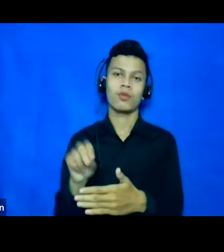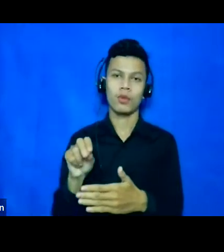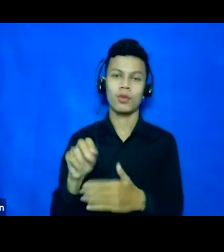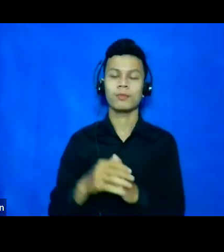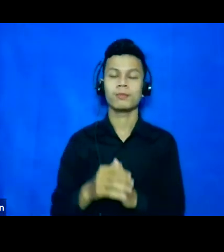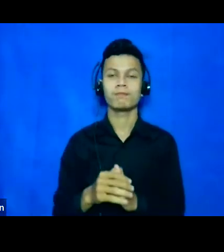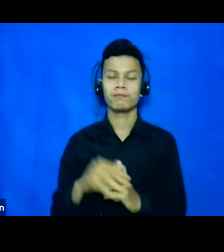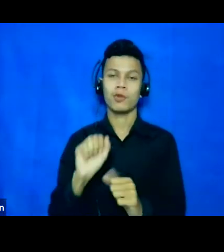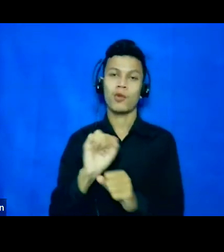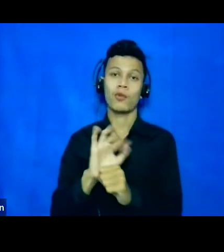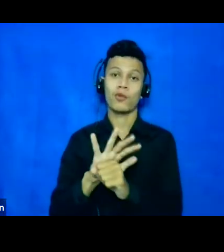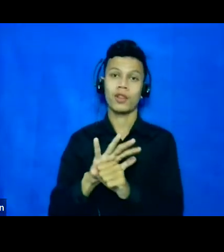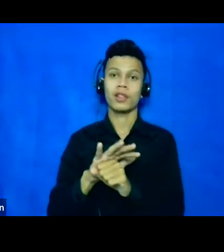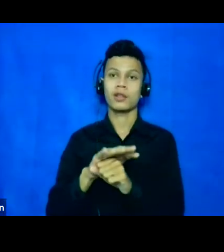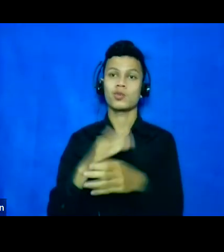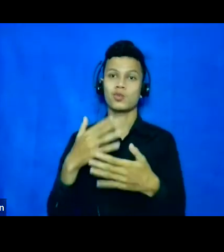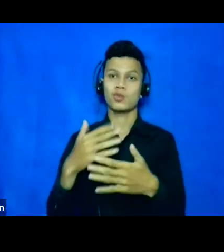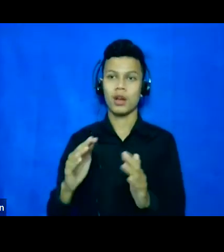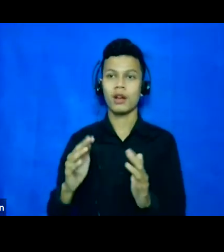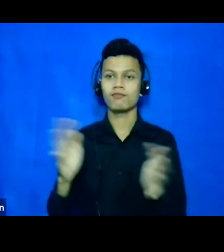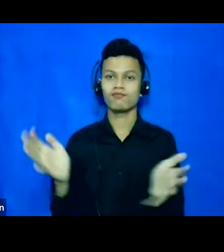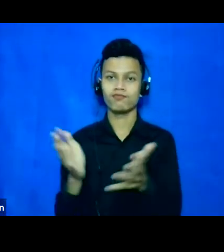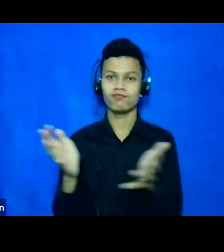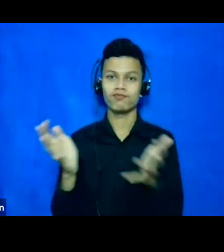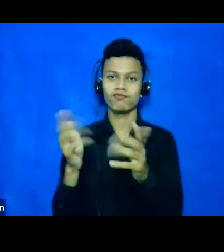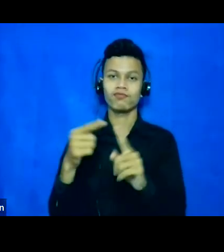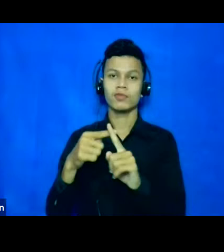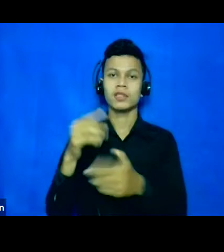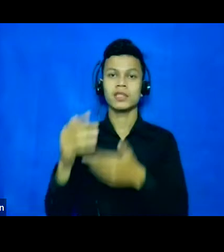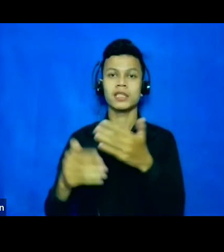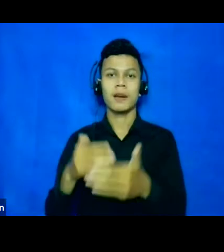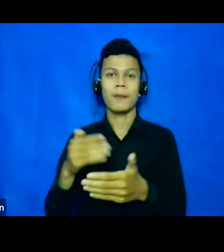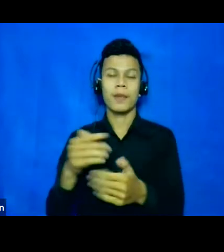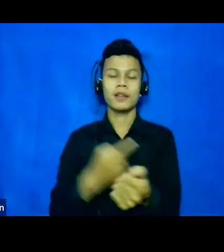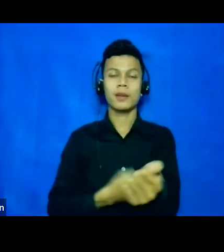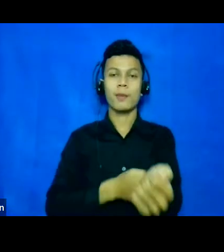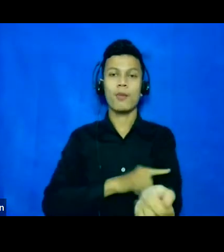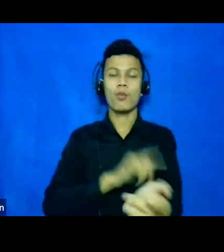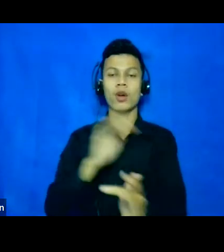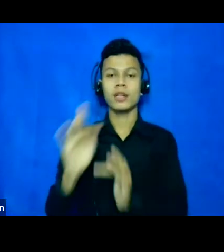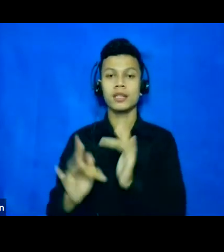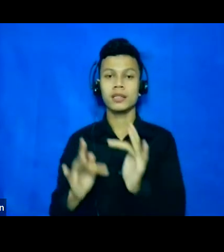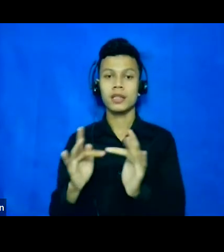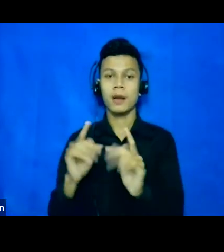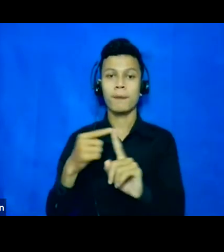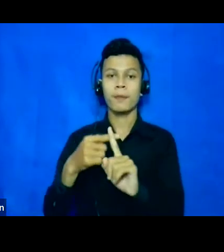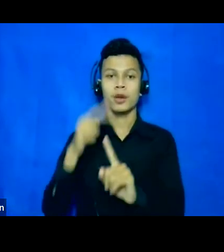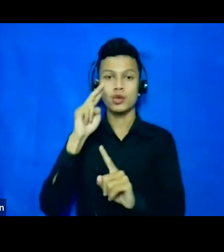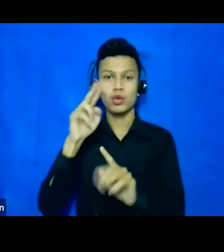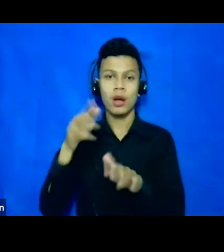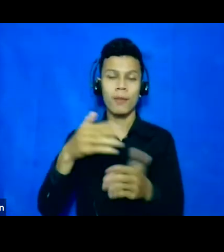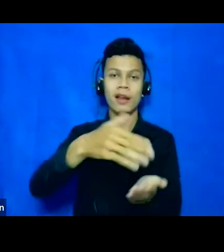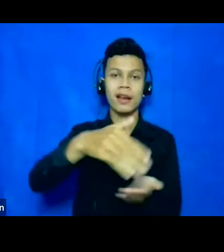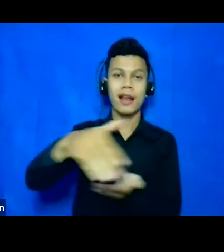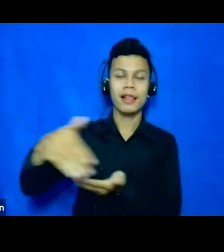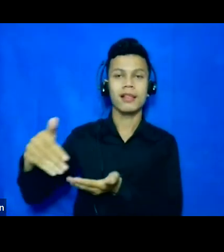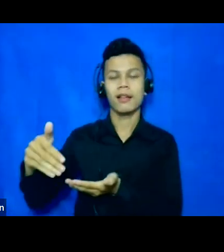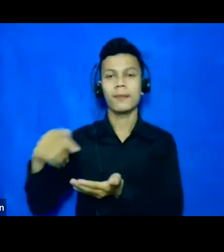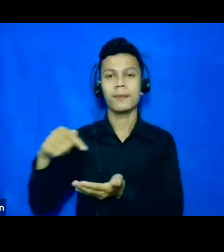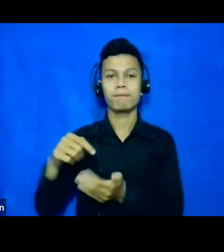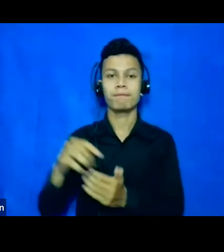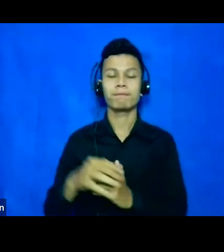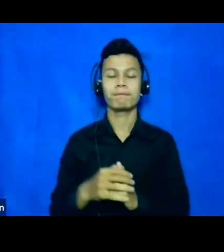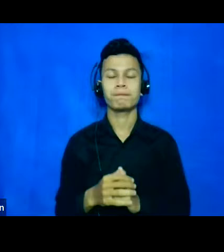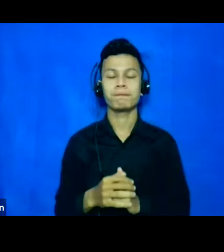digital literacy and skills, and last but not least, cross-border data flow. Against this backdrop, today we will